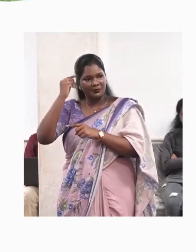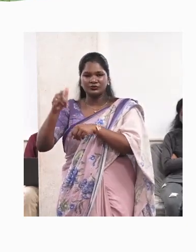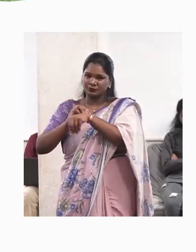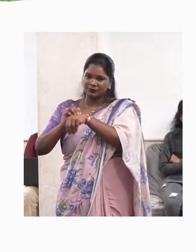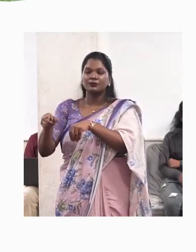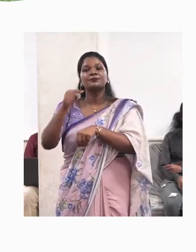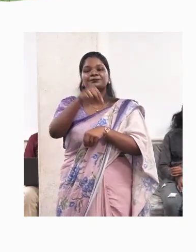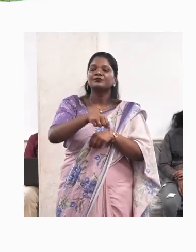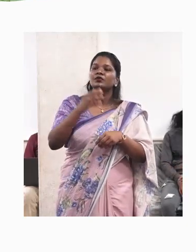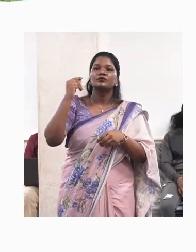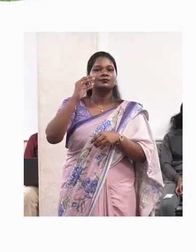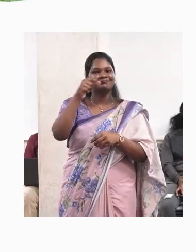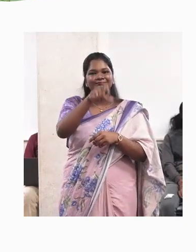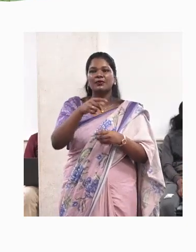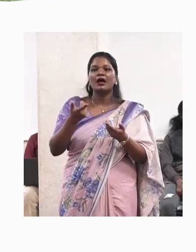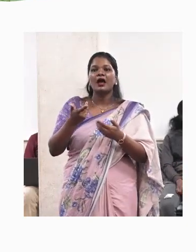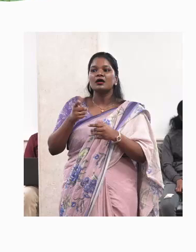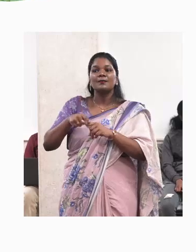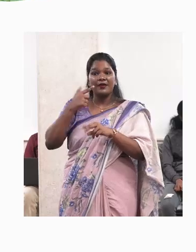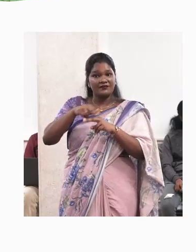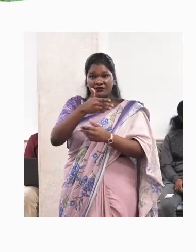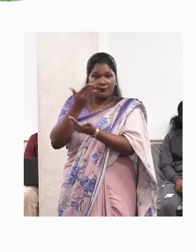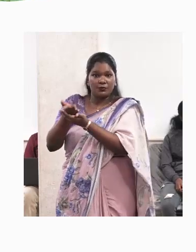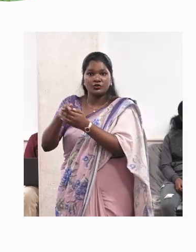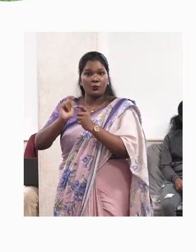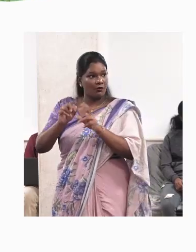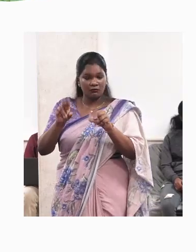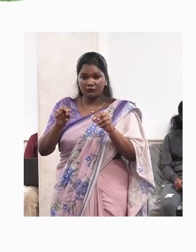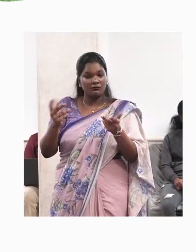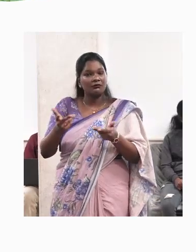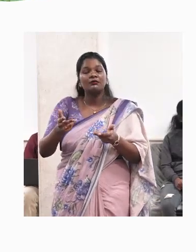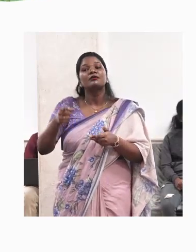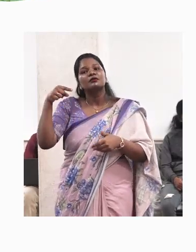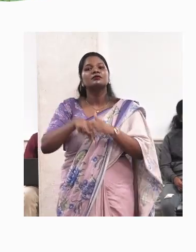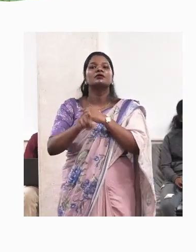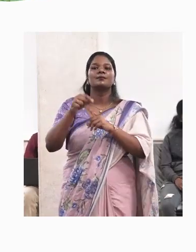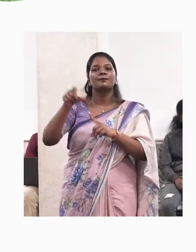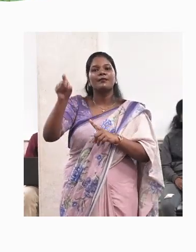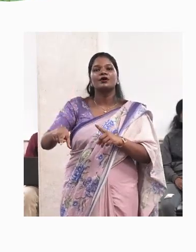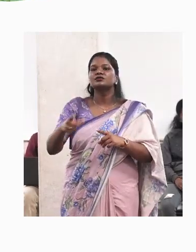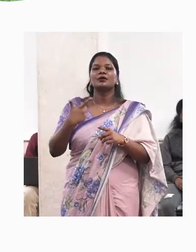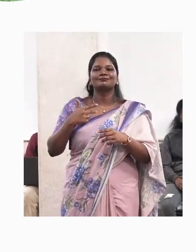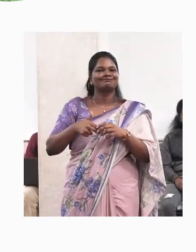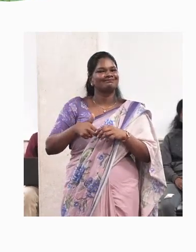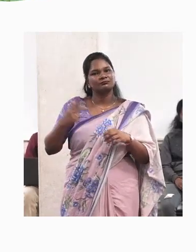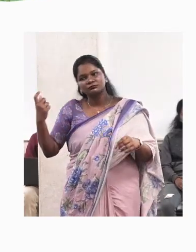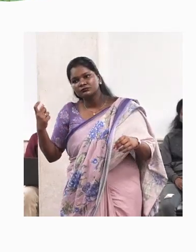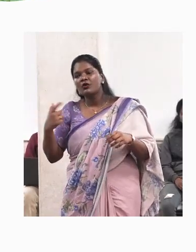sometimes when a particular approach is not working for the client, and the client is withdrawing or not